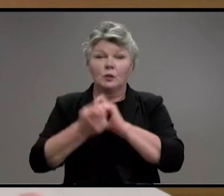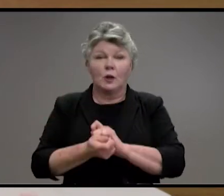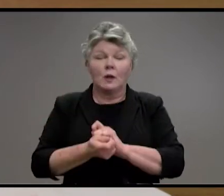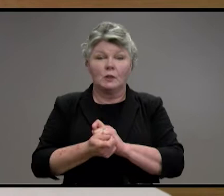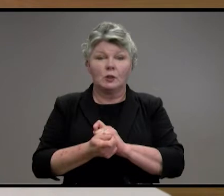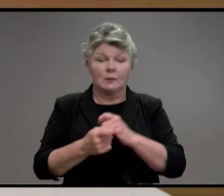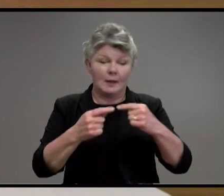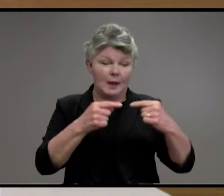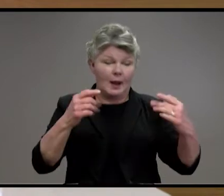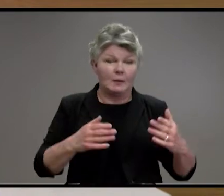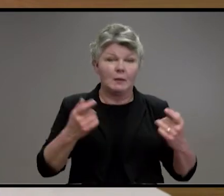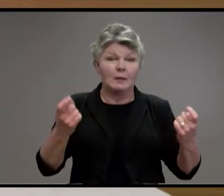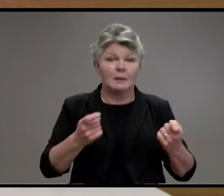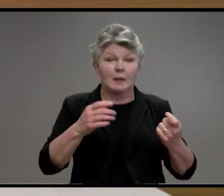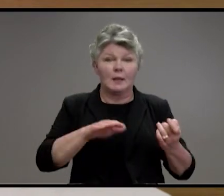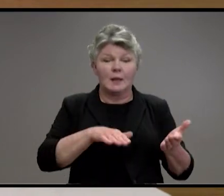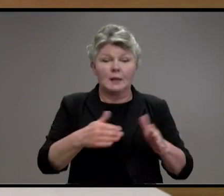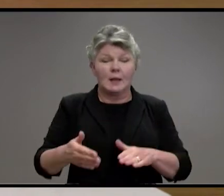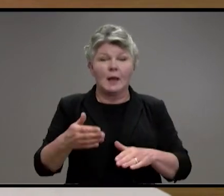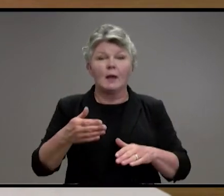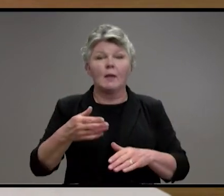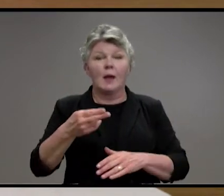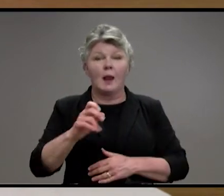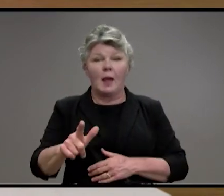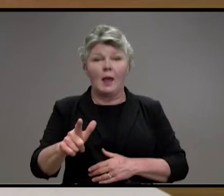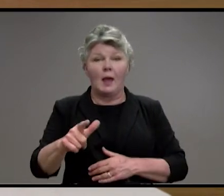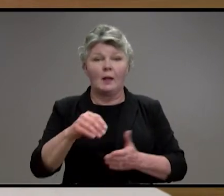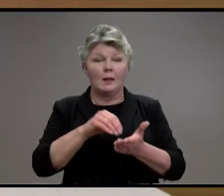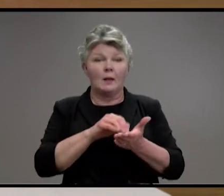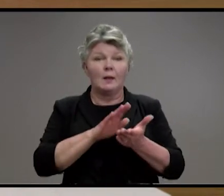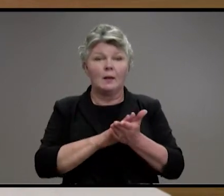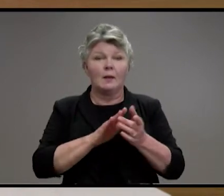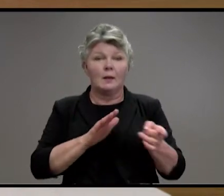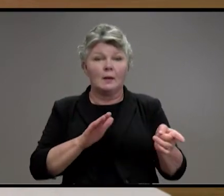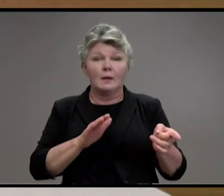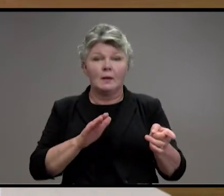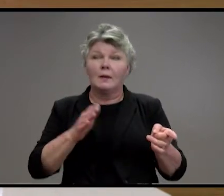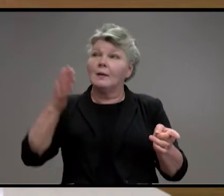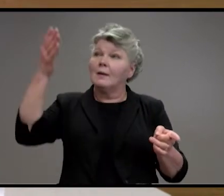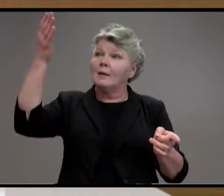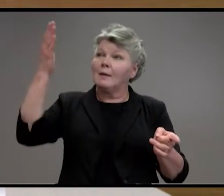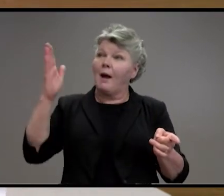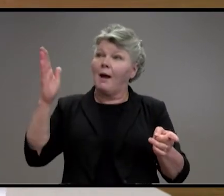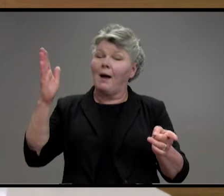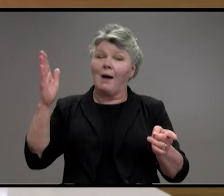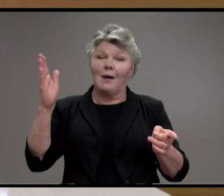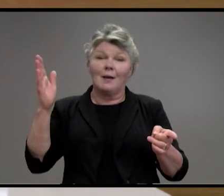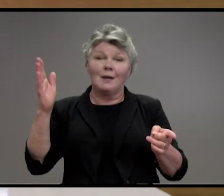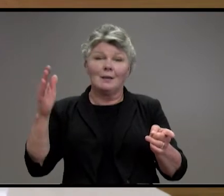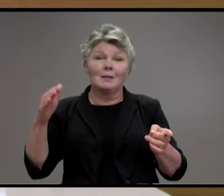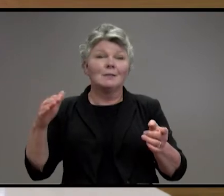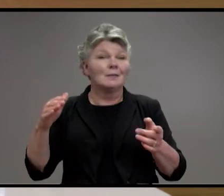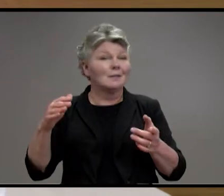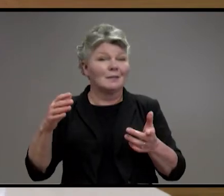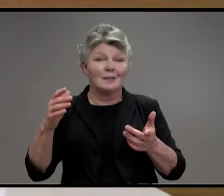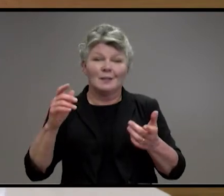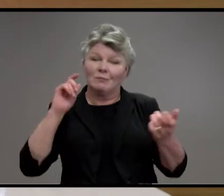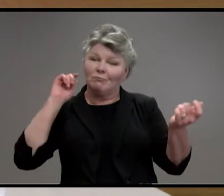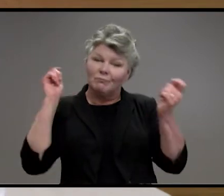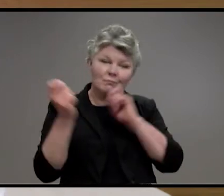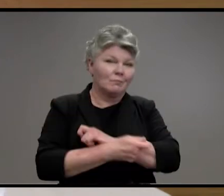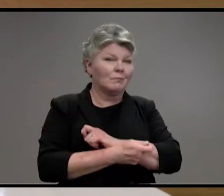the enemies of sin, death, and hell have written on the hearts of God's people, God can overwrite with a single stroke of his